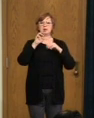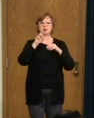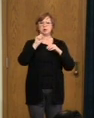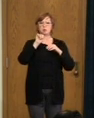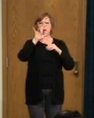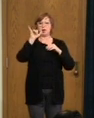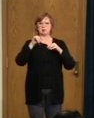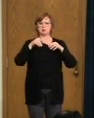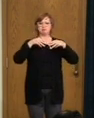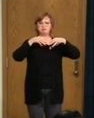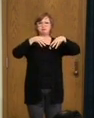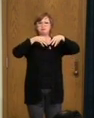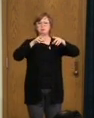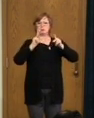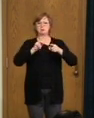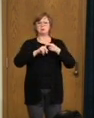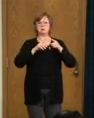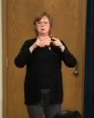enforcement measures today